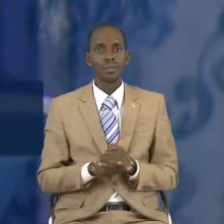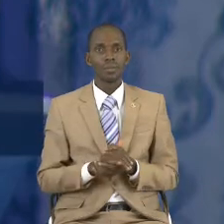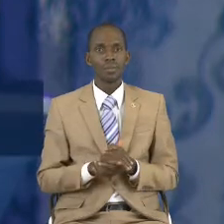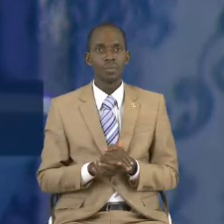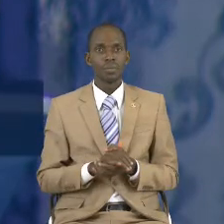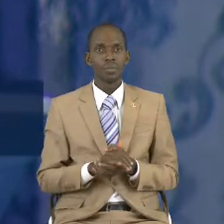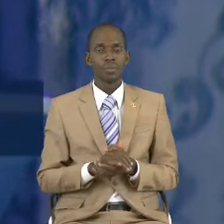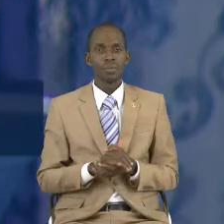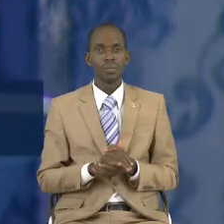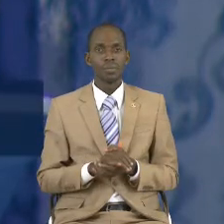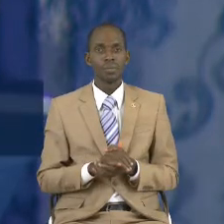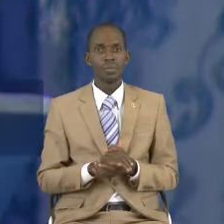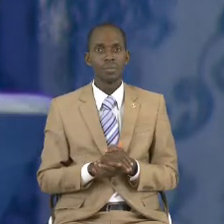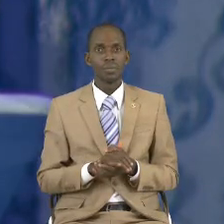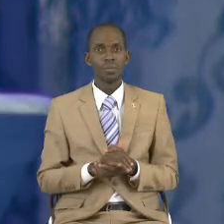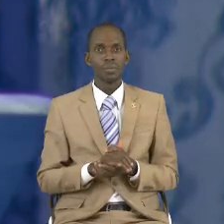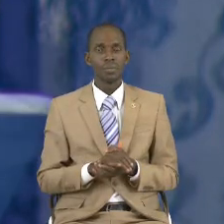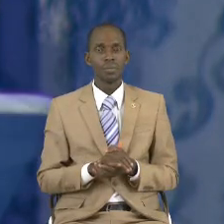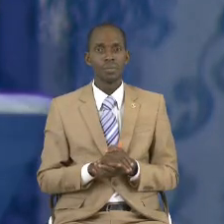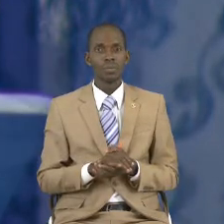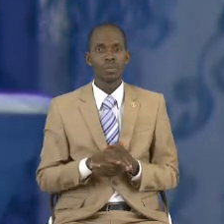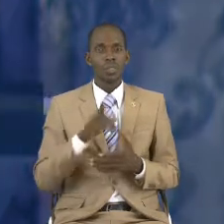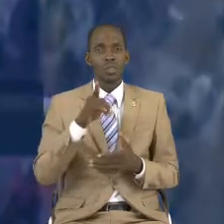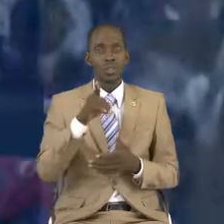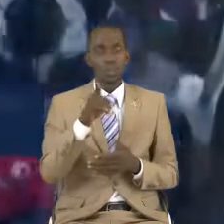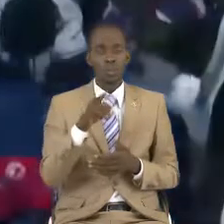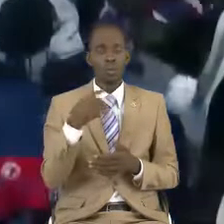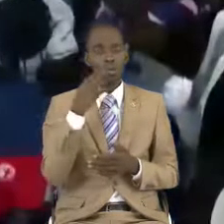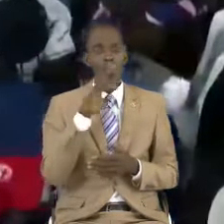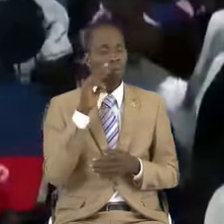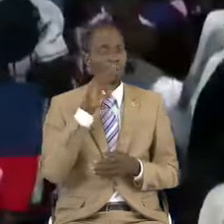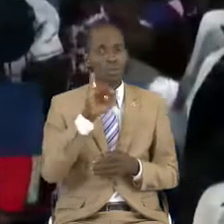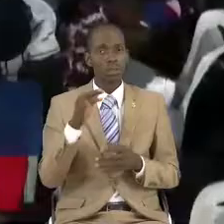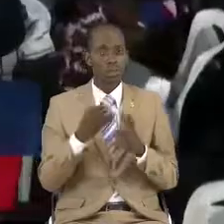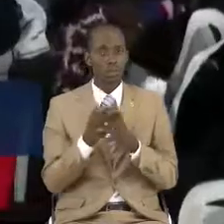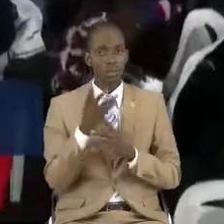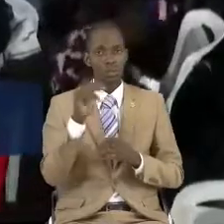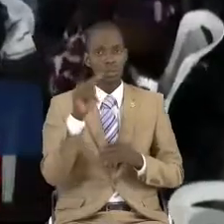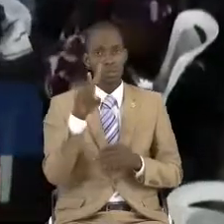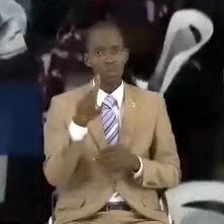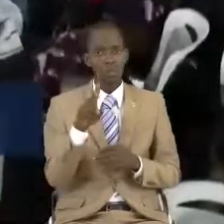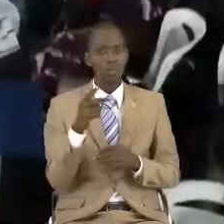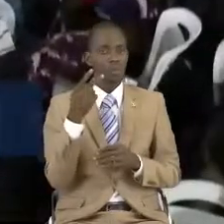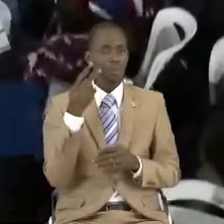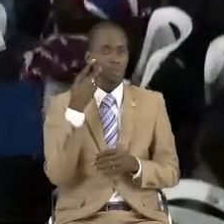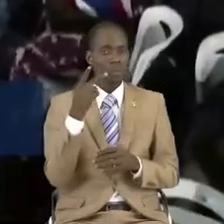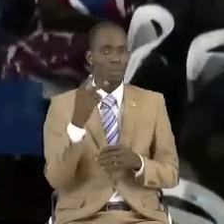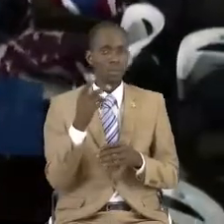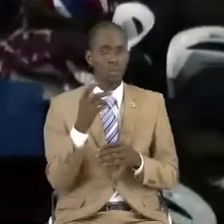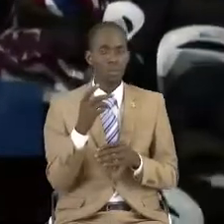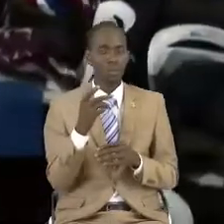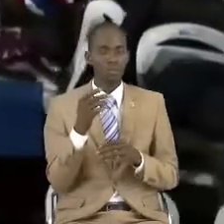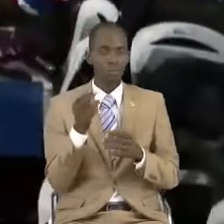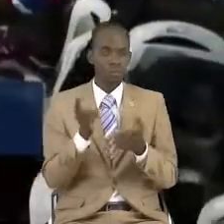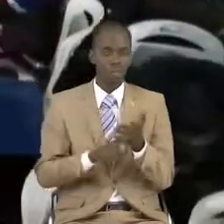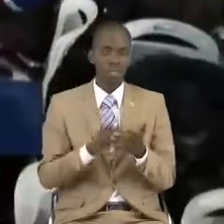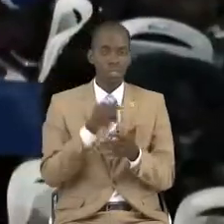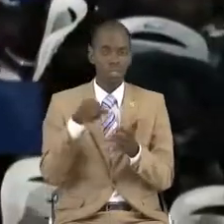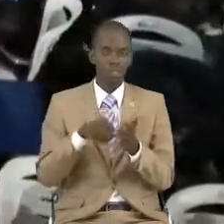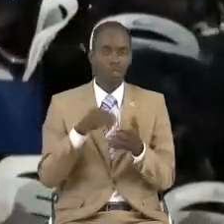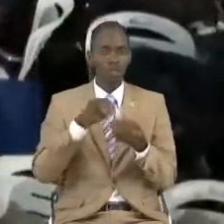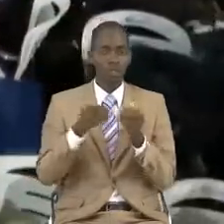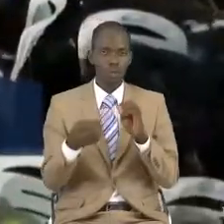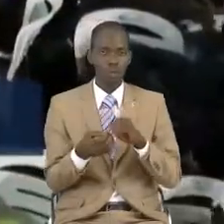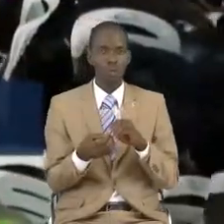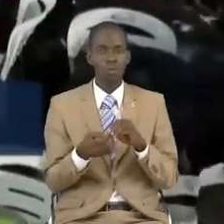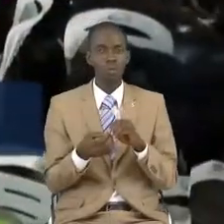so take note of these phone numbers that will be telling you now and showing you two on the screen look